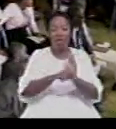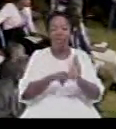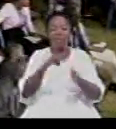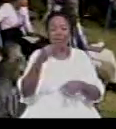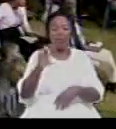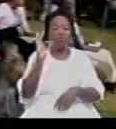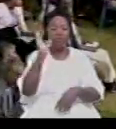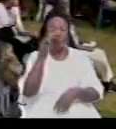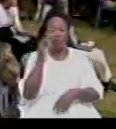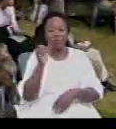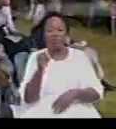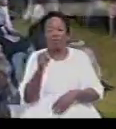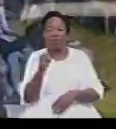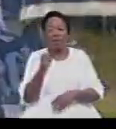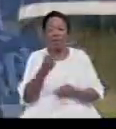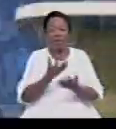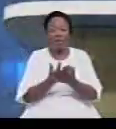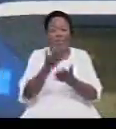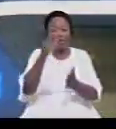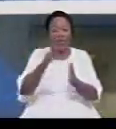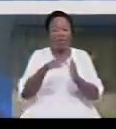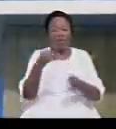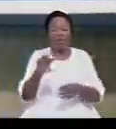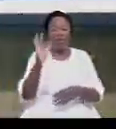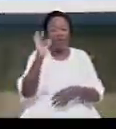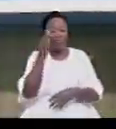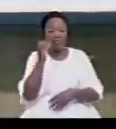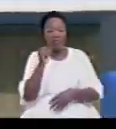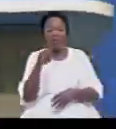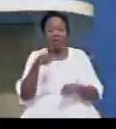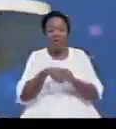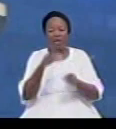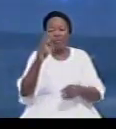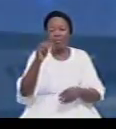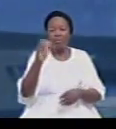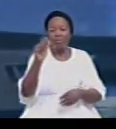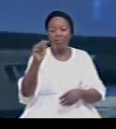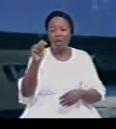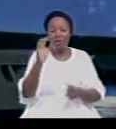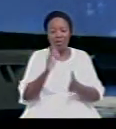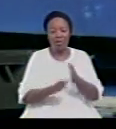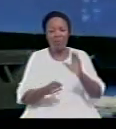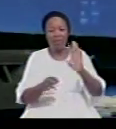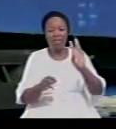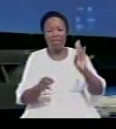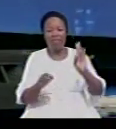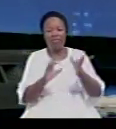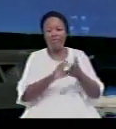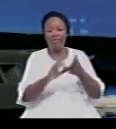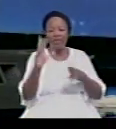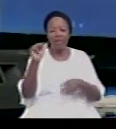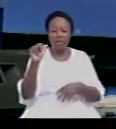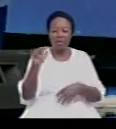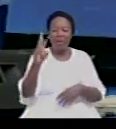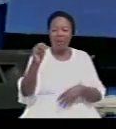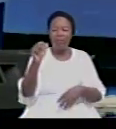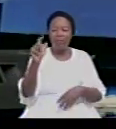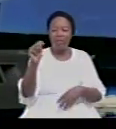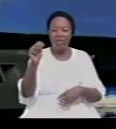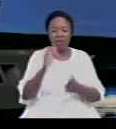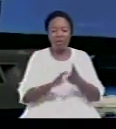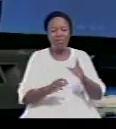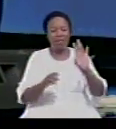fruits. Richness of fruits. In Matthew chapter 7, verse 13. Matthew chapter 7,